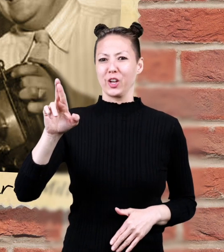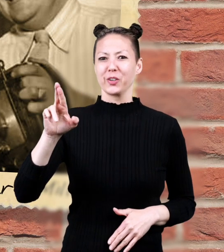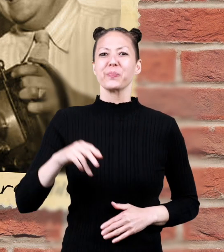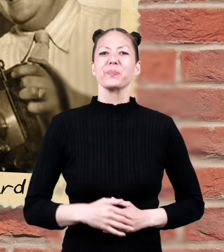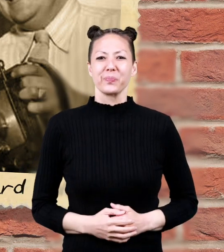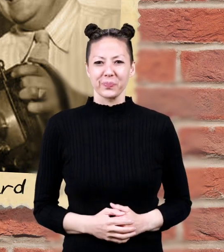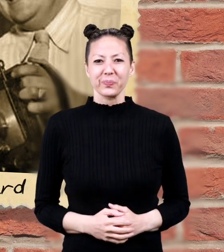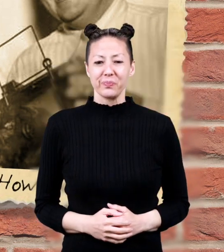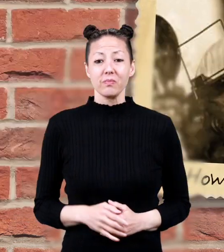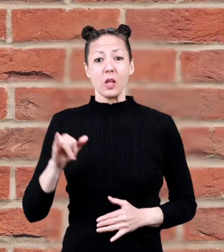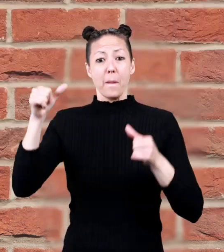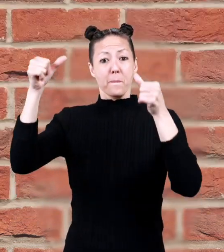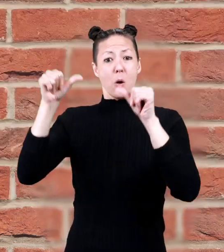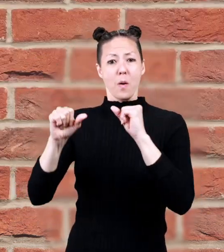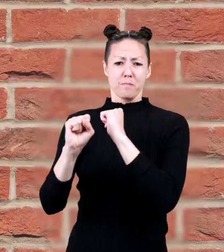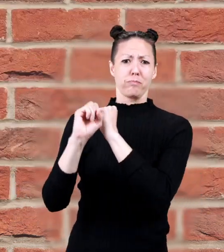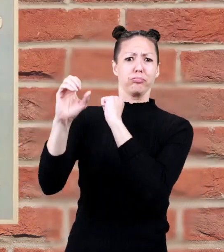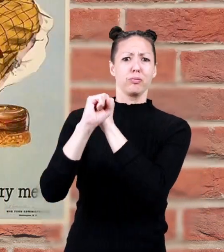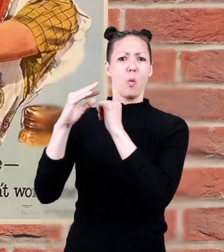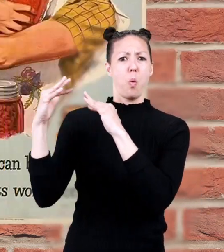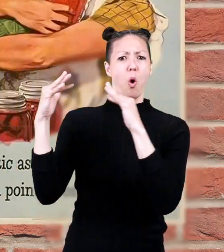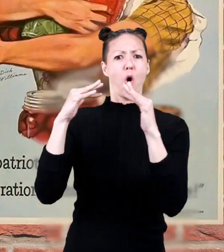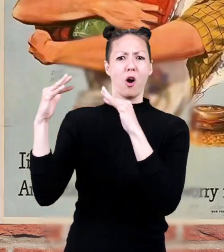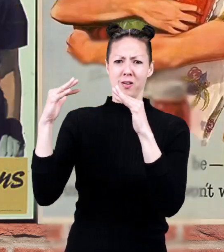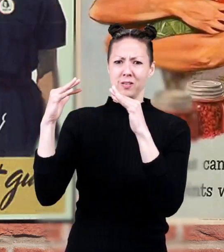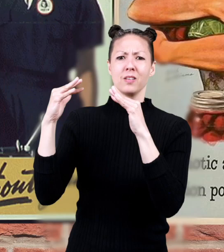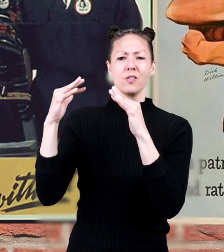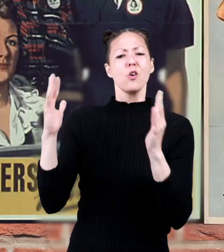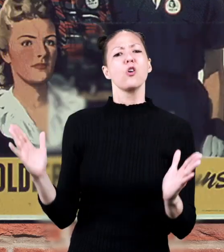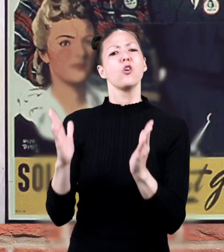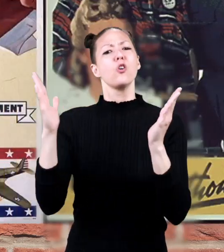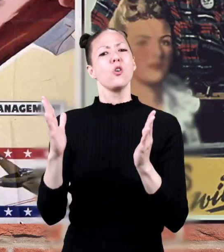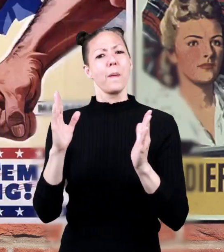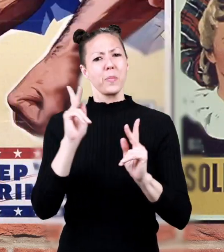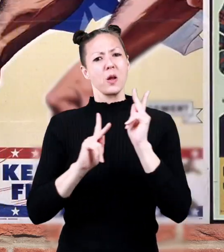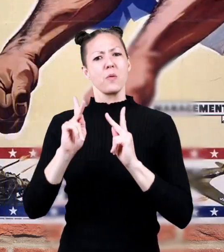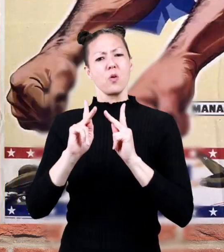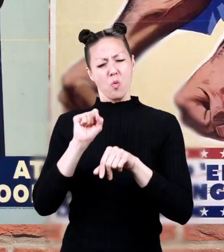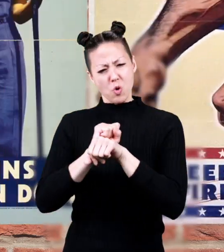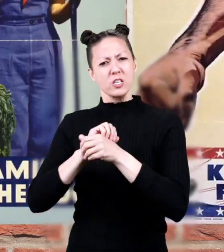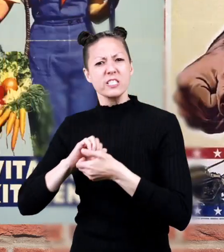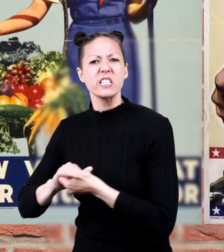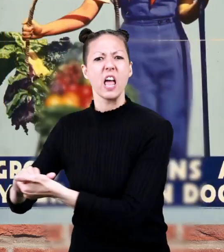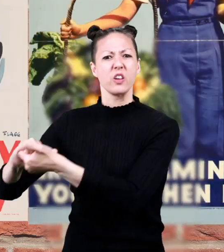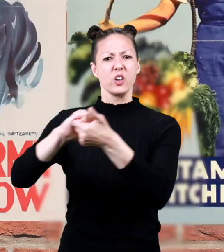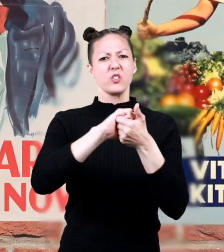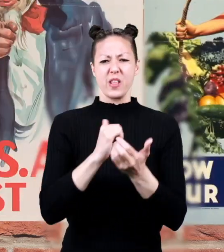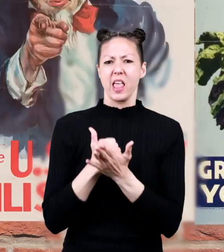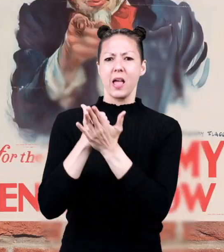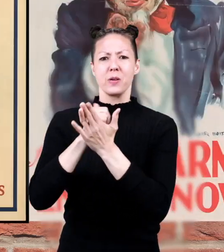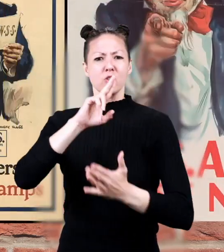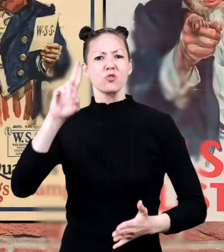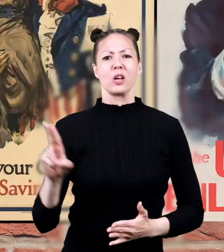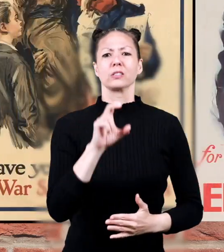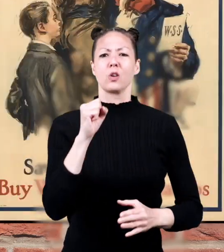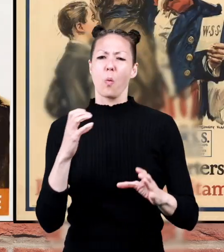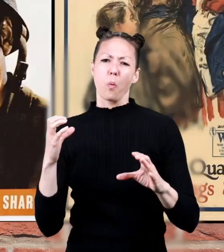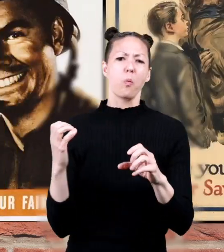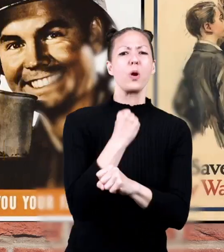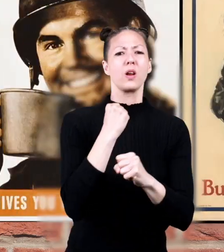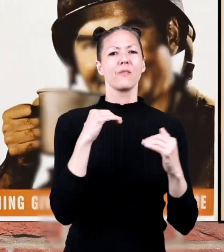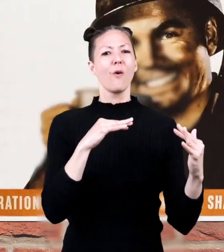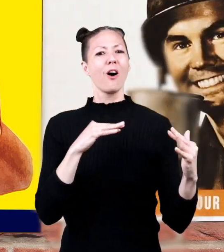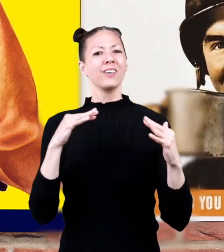Miller. The poster promoted the war effort at home by encouraging all people to work together to help the United